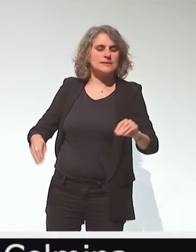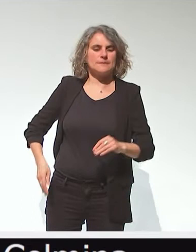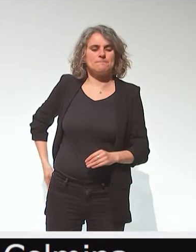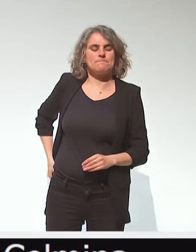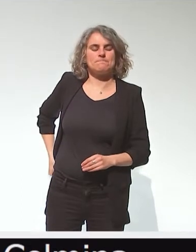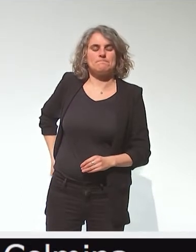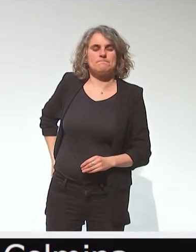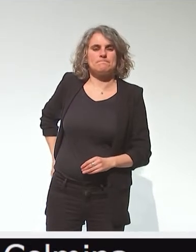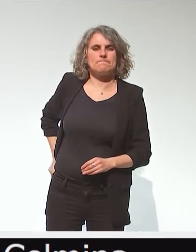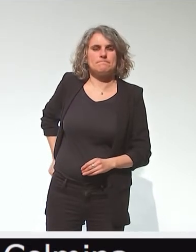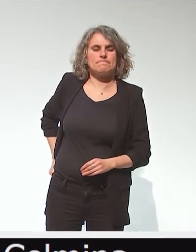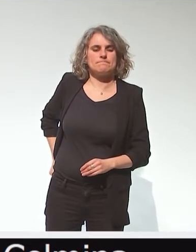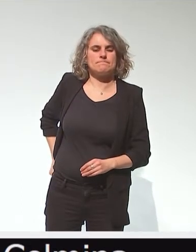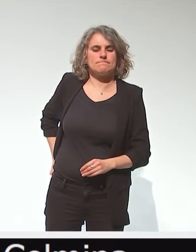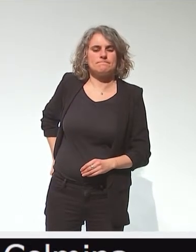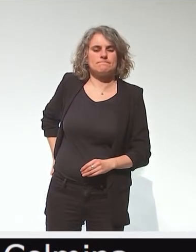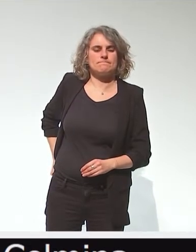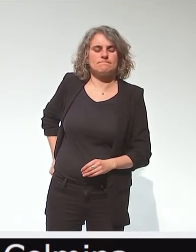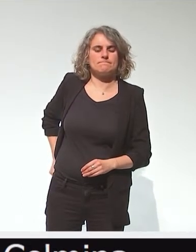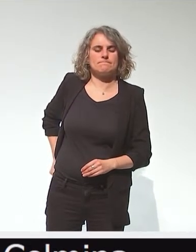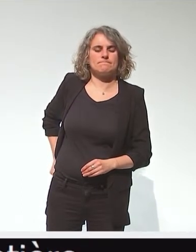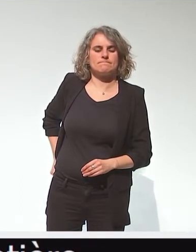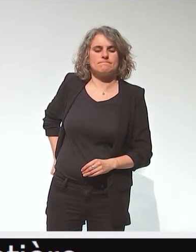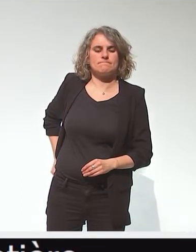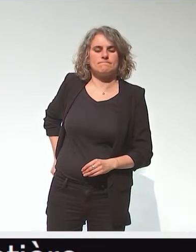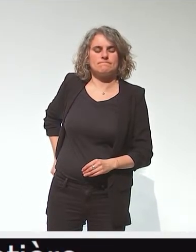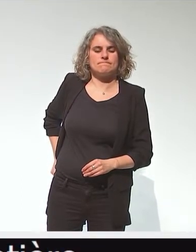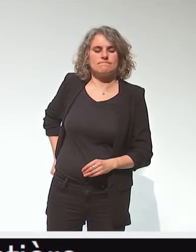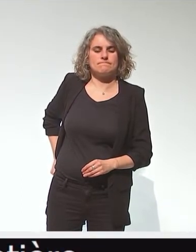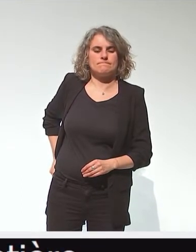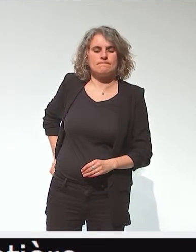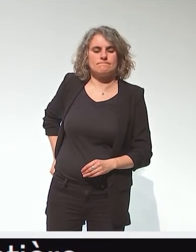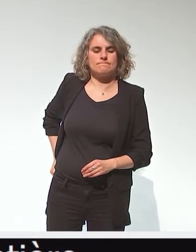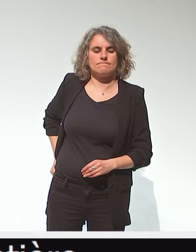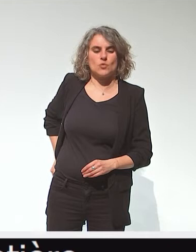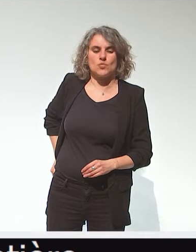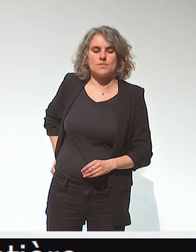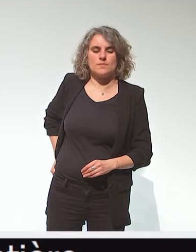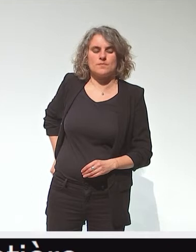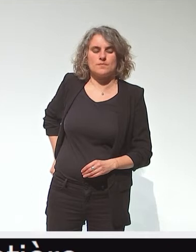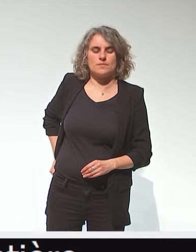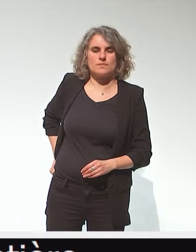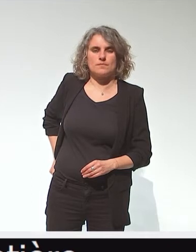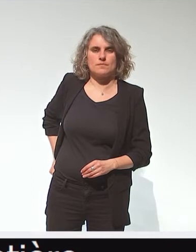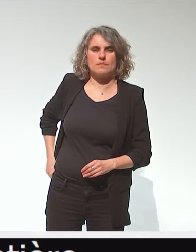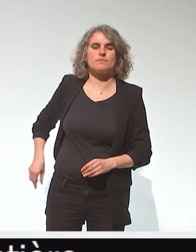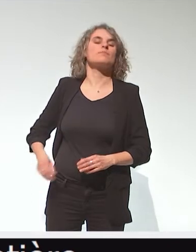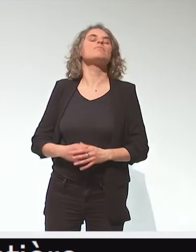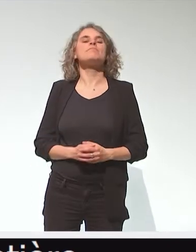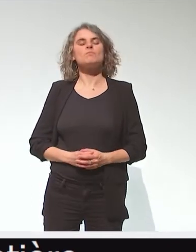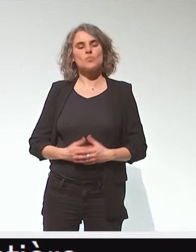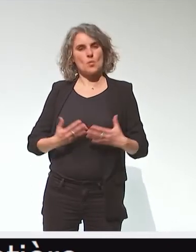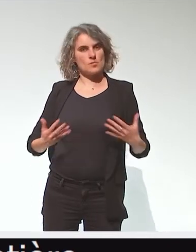Yes, thank you very much. And distinguished guests, I would like to join the concerns expressed by the